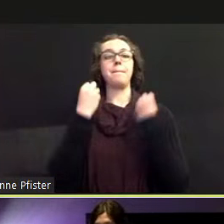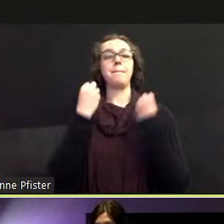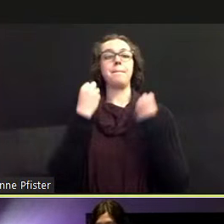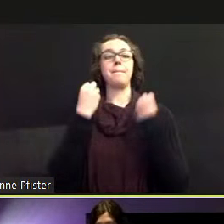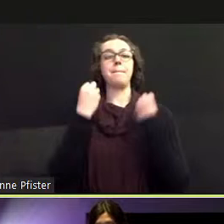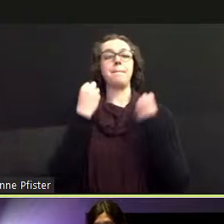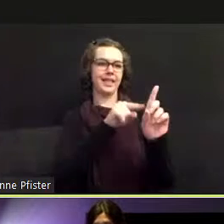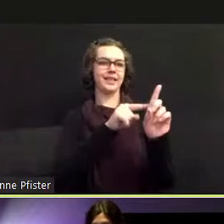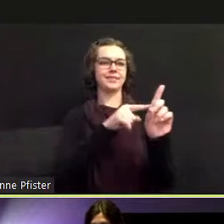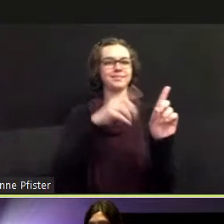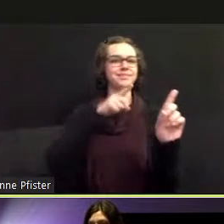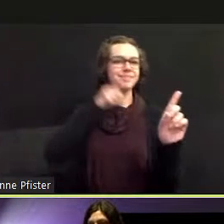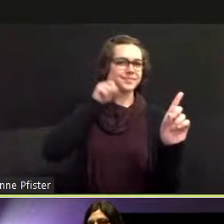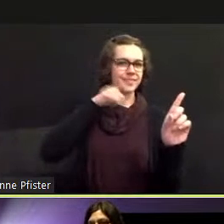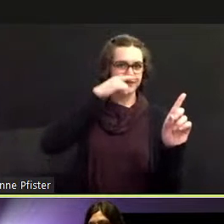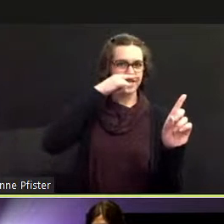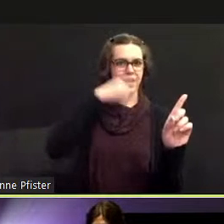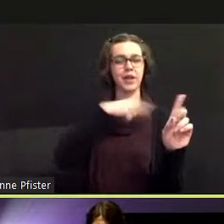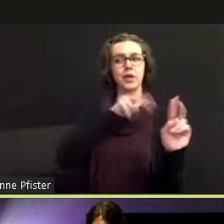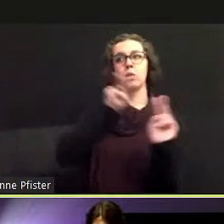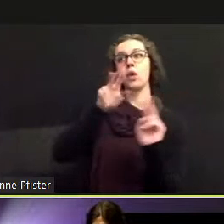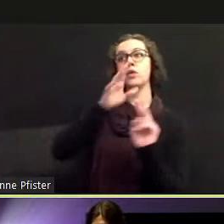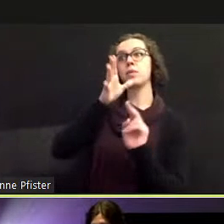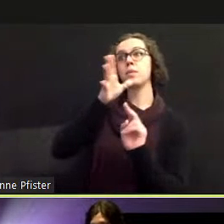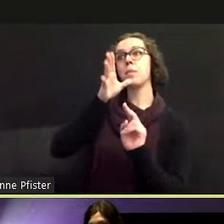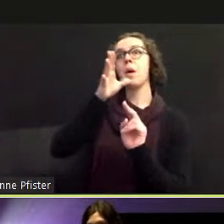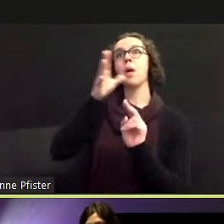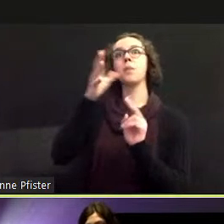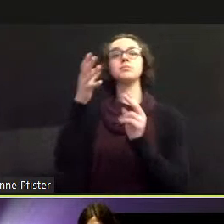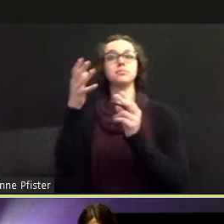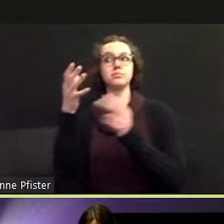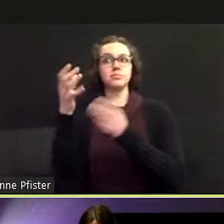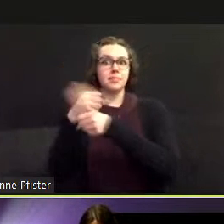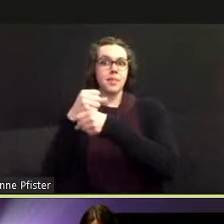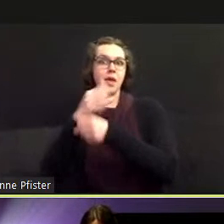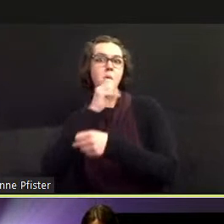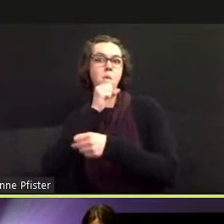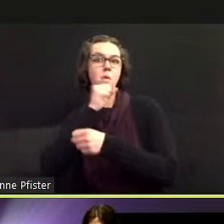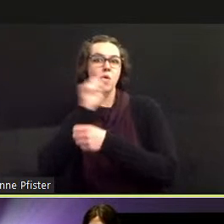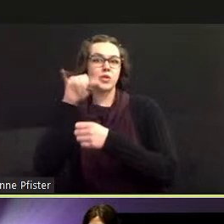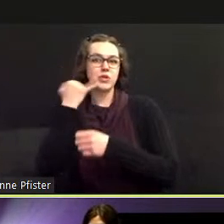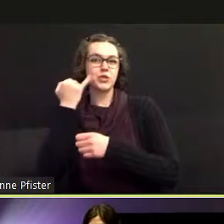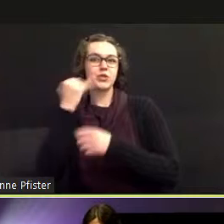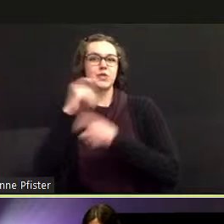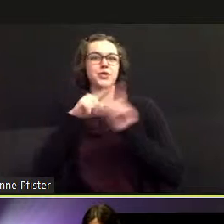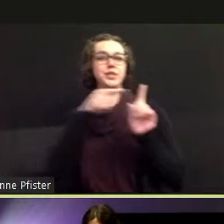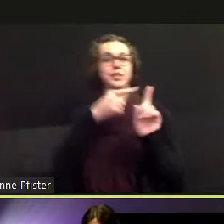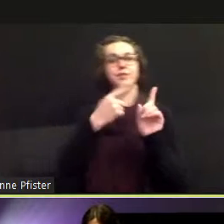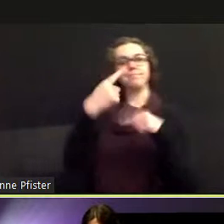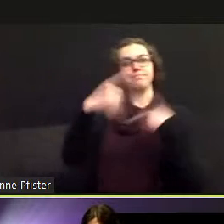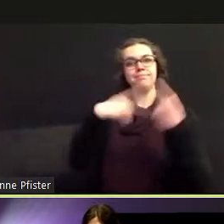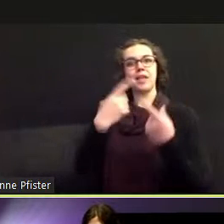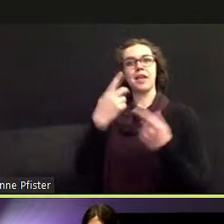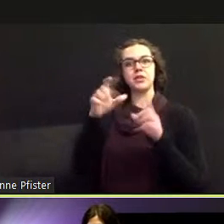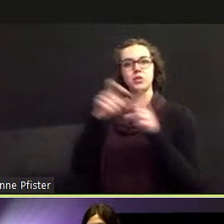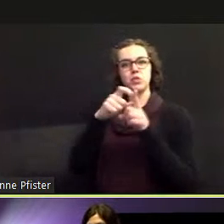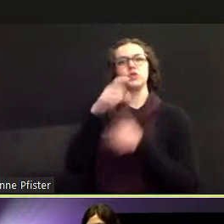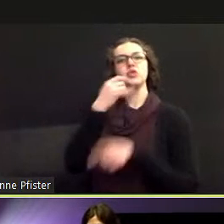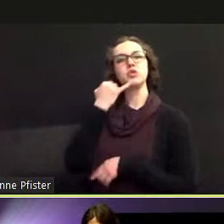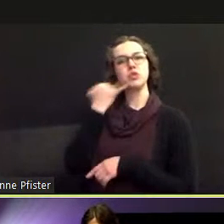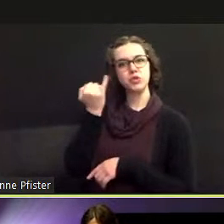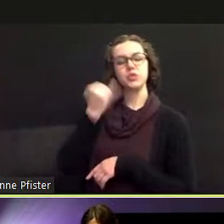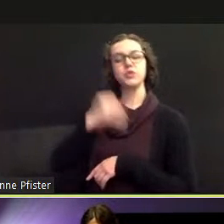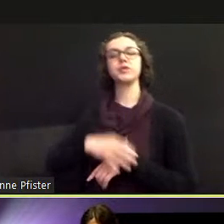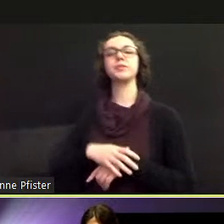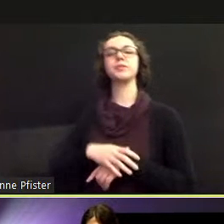her mother make orange juice, utters the English word juice. Then, when prompted in spoken Maltese by her mother, Annabelle, she